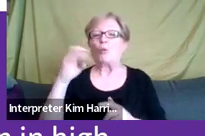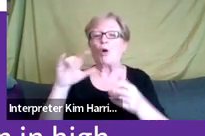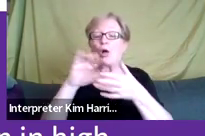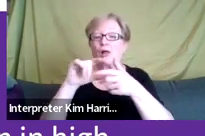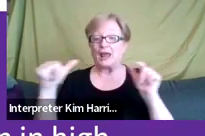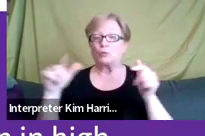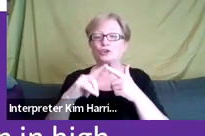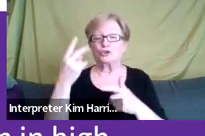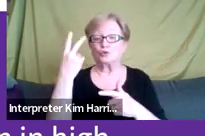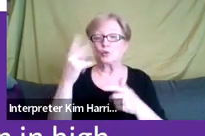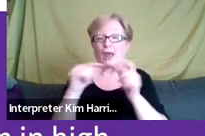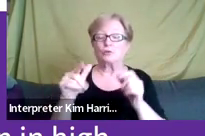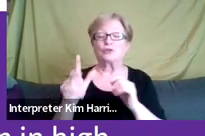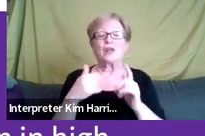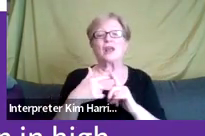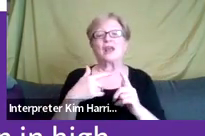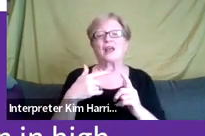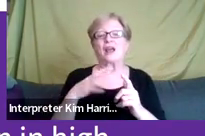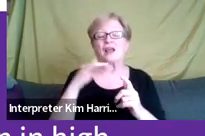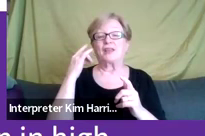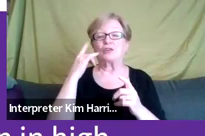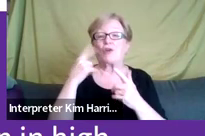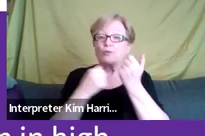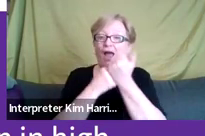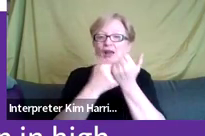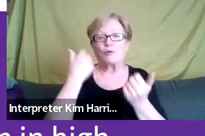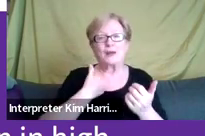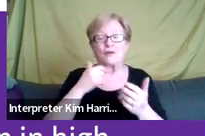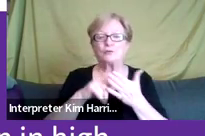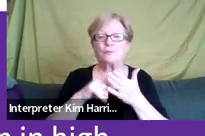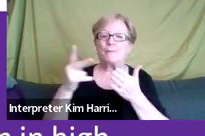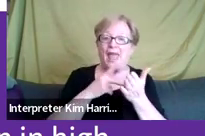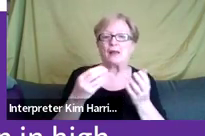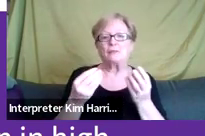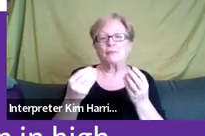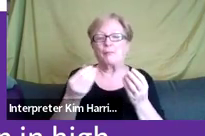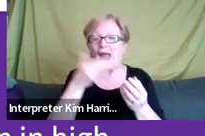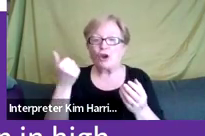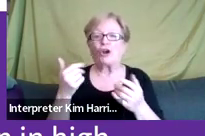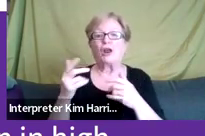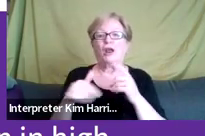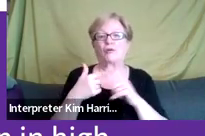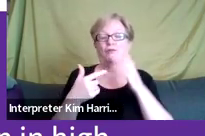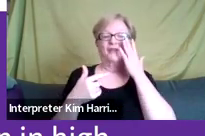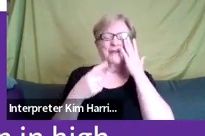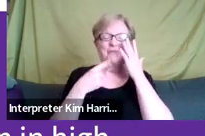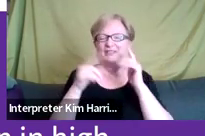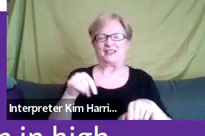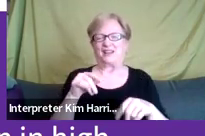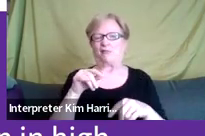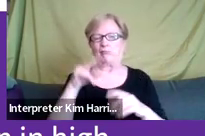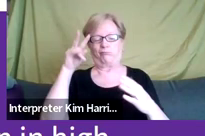more or to, you know, try to use that skill set, it's either undermined